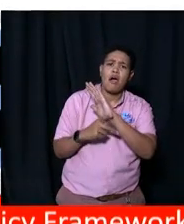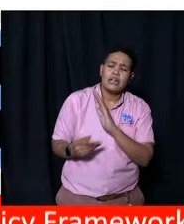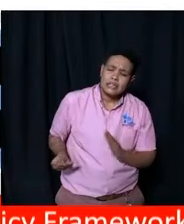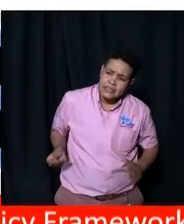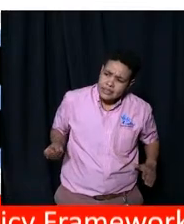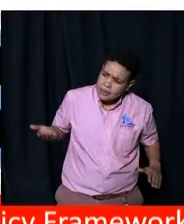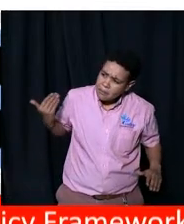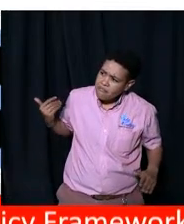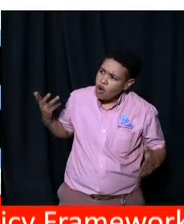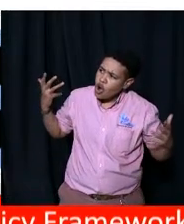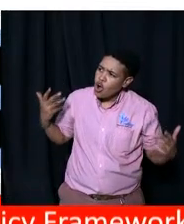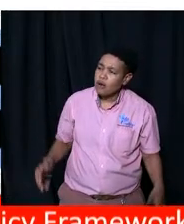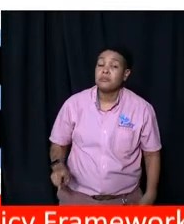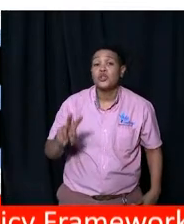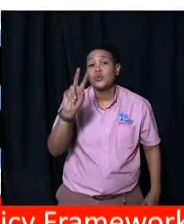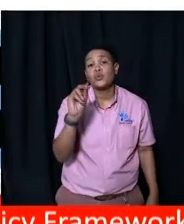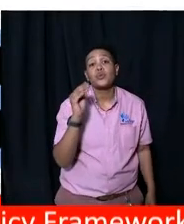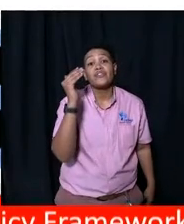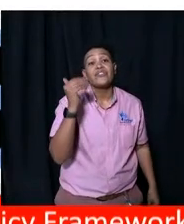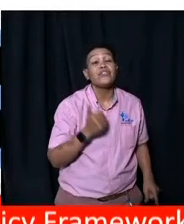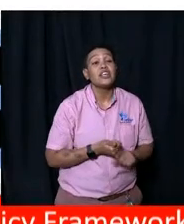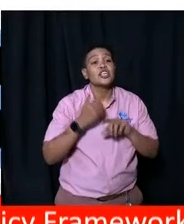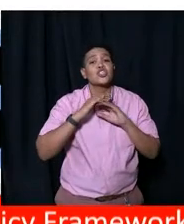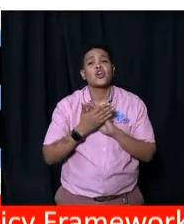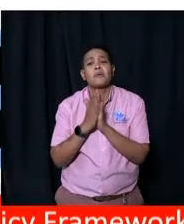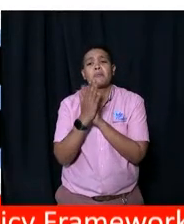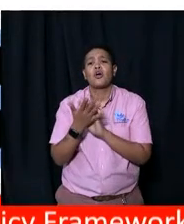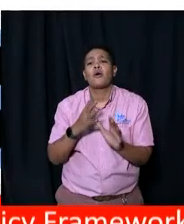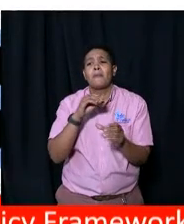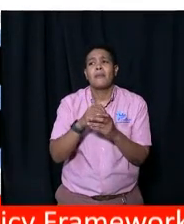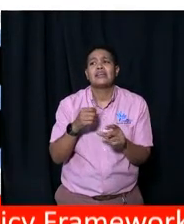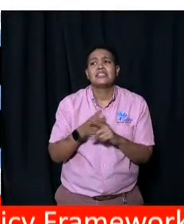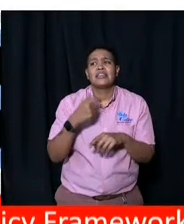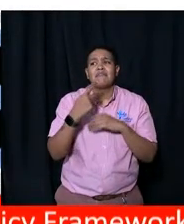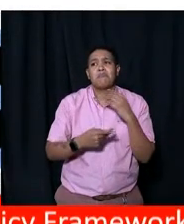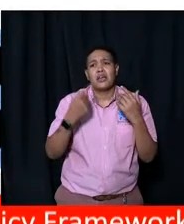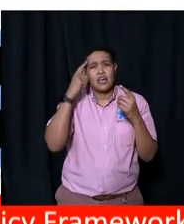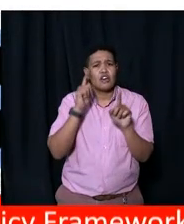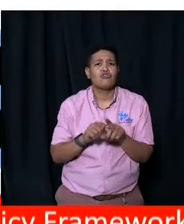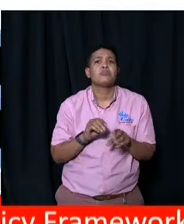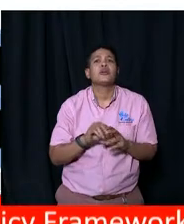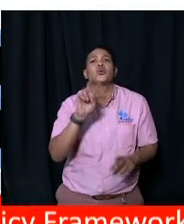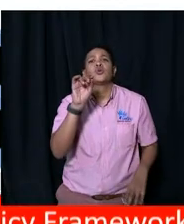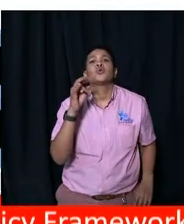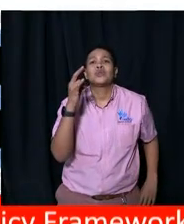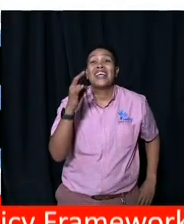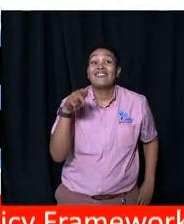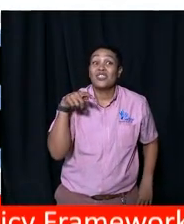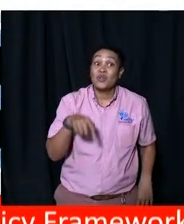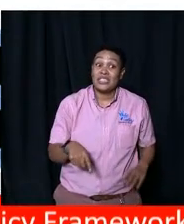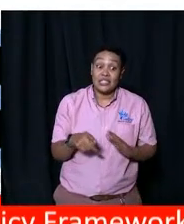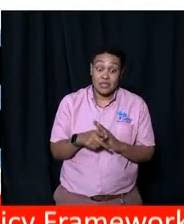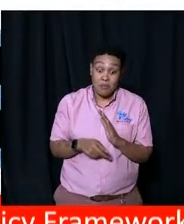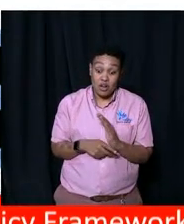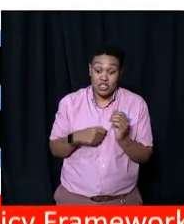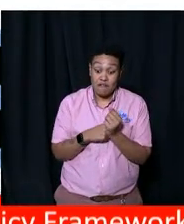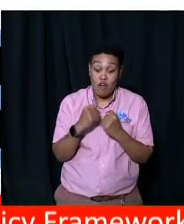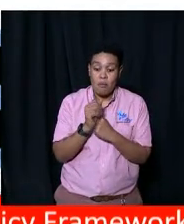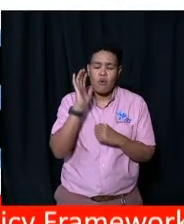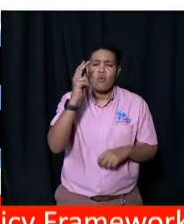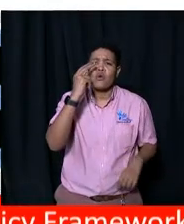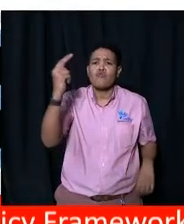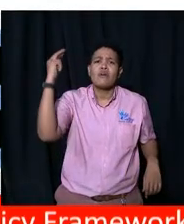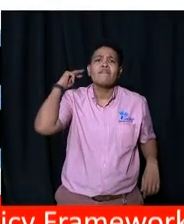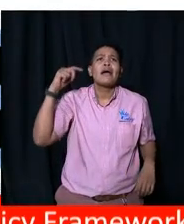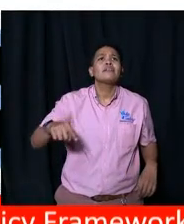was completed in 2015. Jamaica became a party to the Paris Agreement in 2017. So this policy framework will reflect